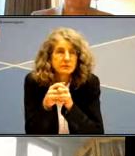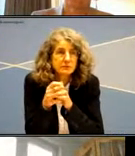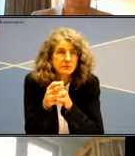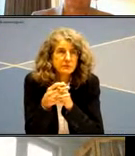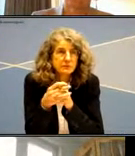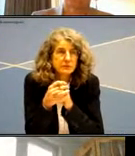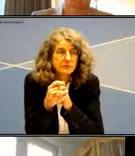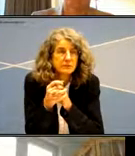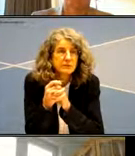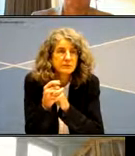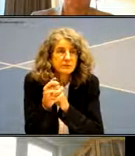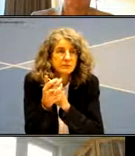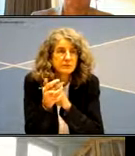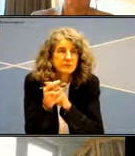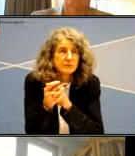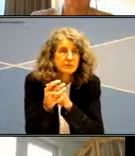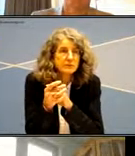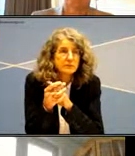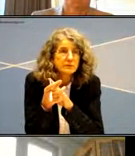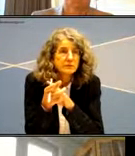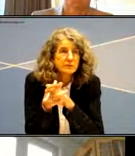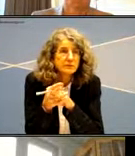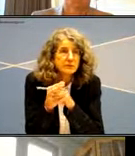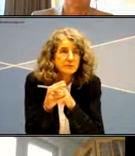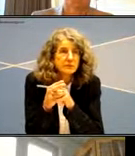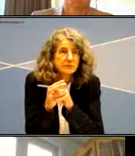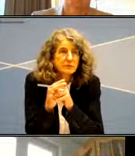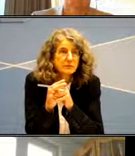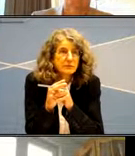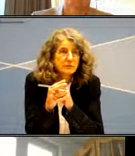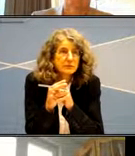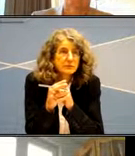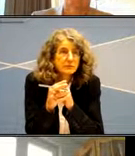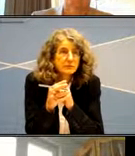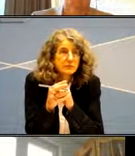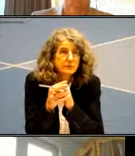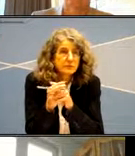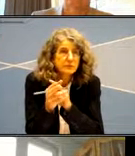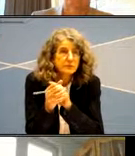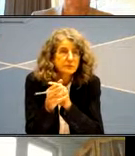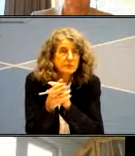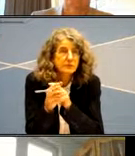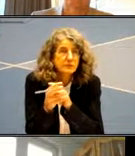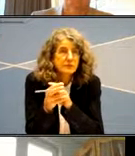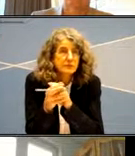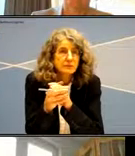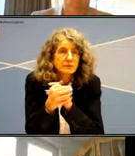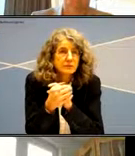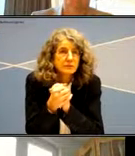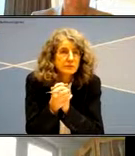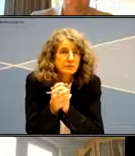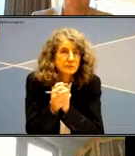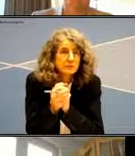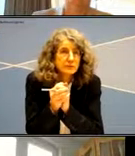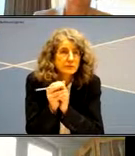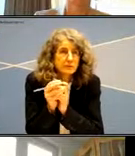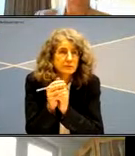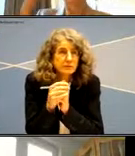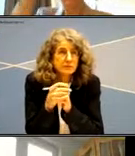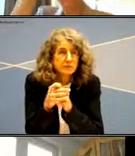and the expertise on some of these questions. And that's also a challenge. Even energy efficiency, people who really understand